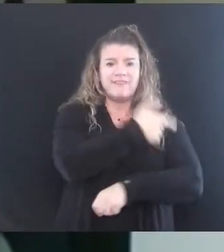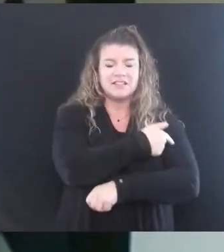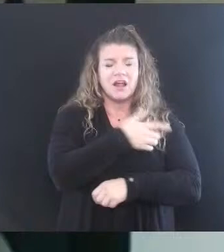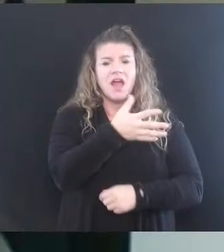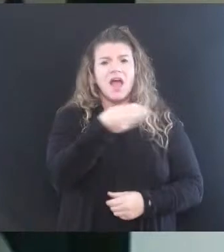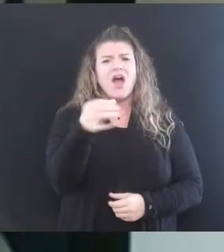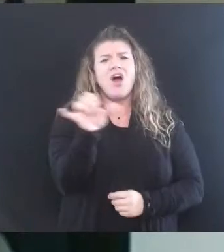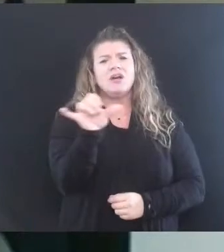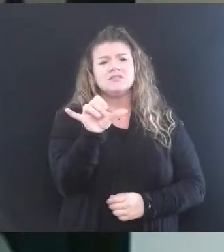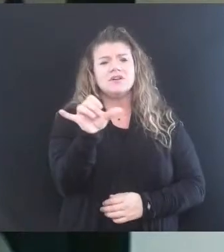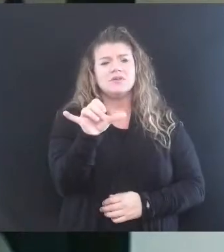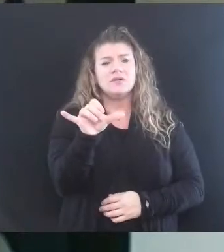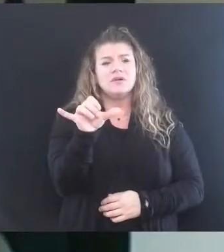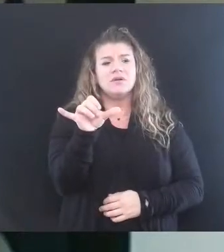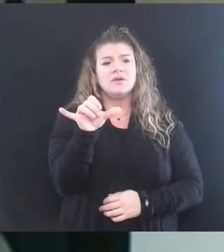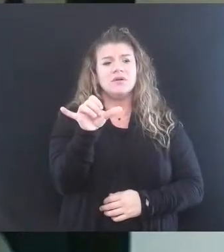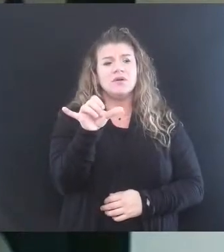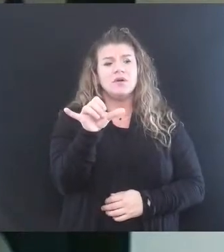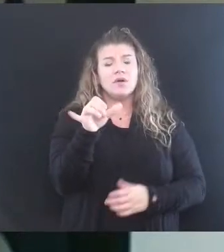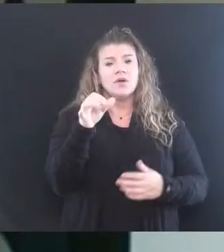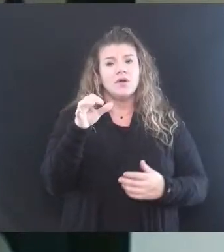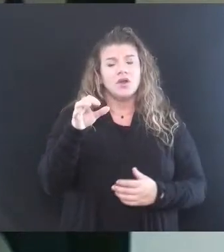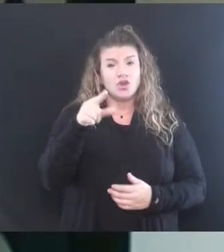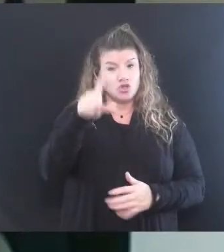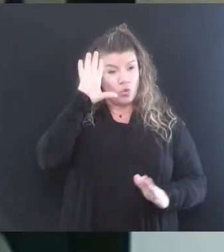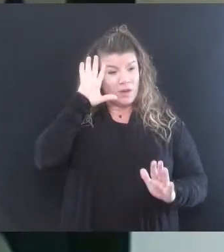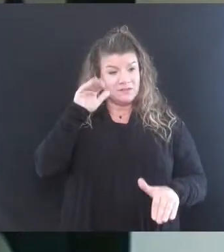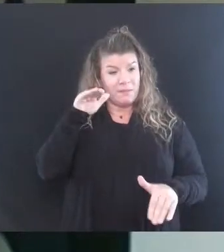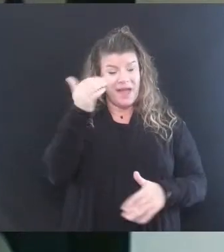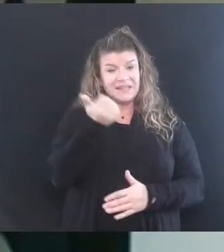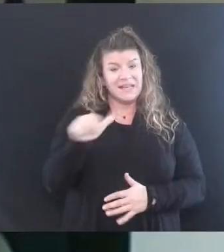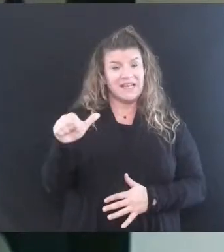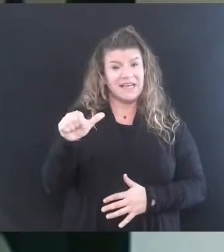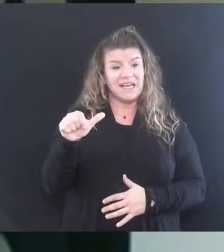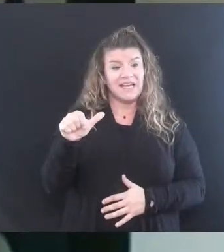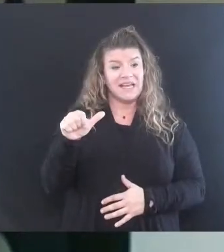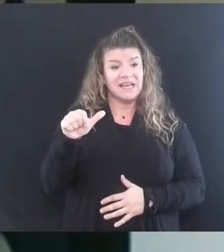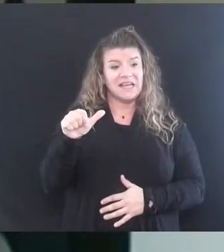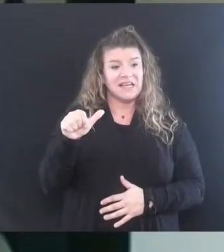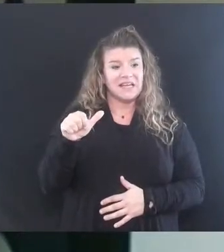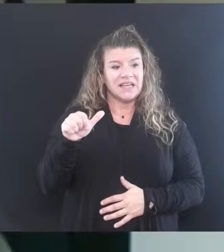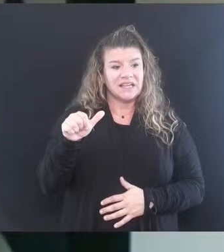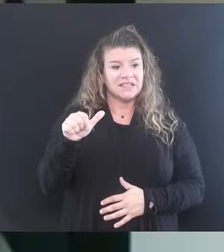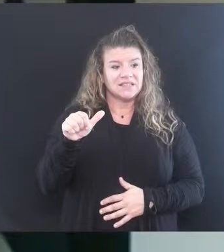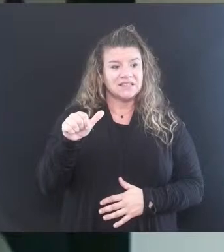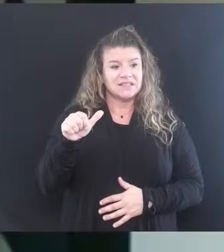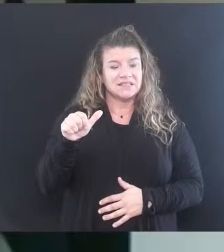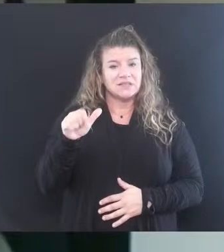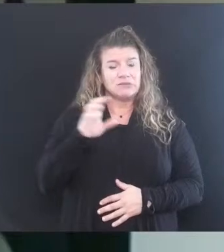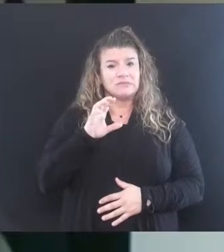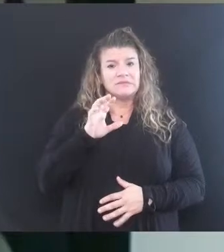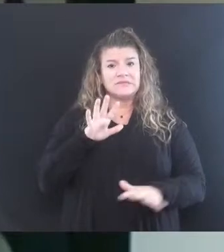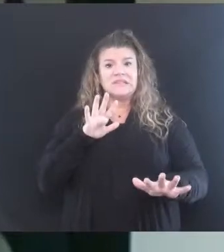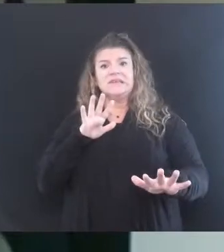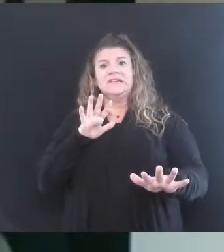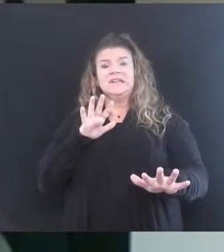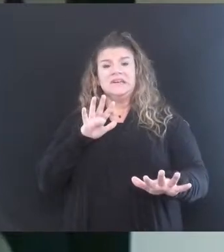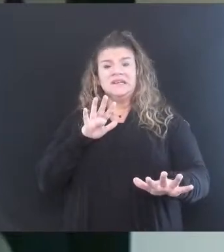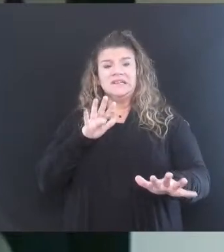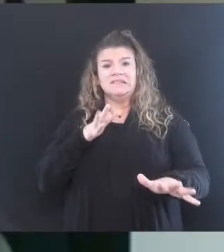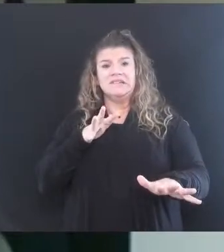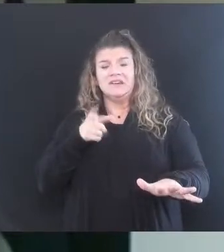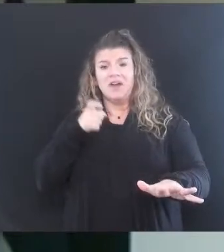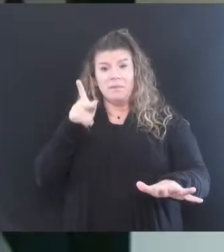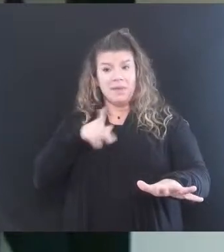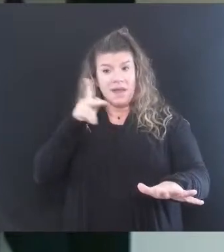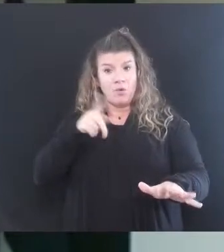Plus, do you expect any reluctance from people on taking